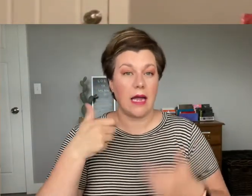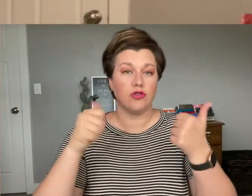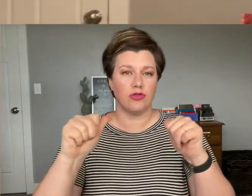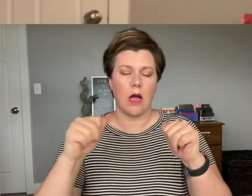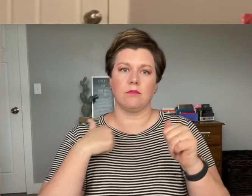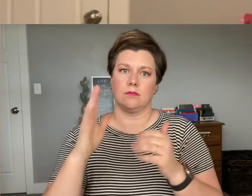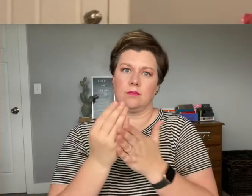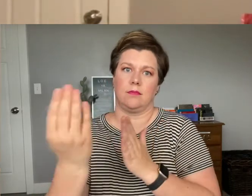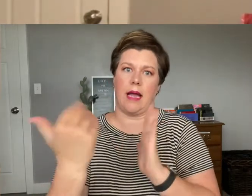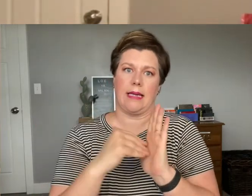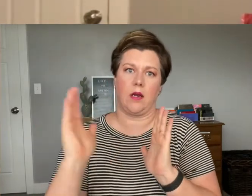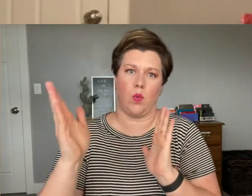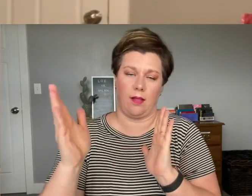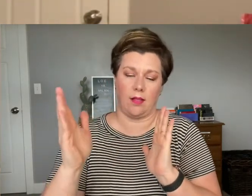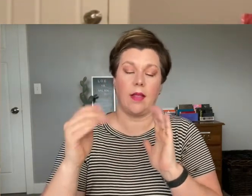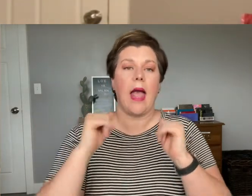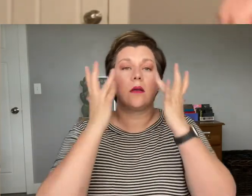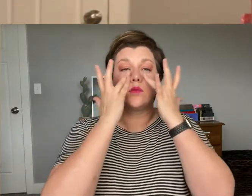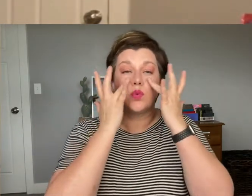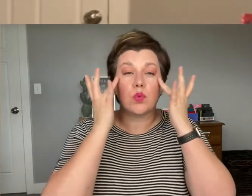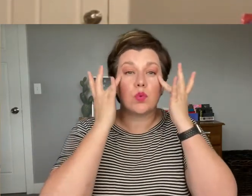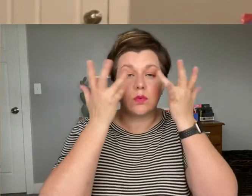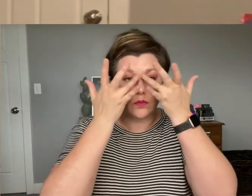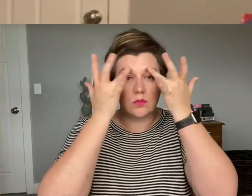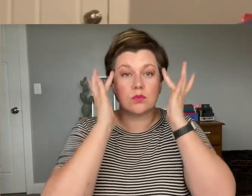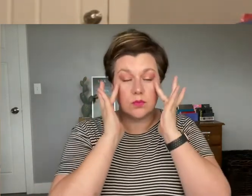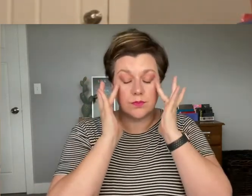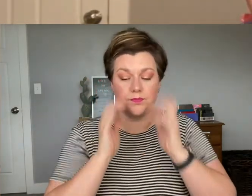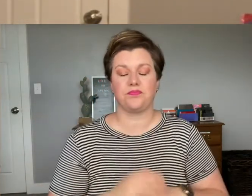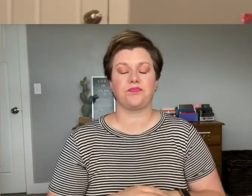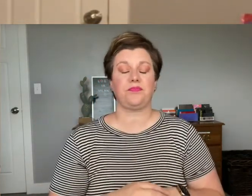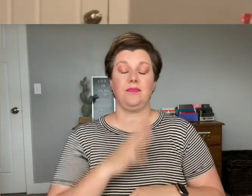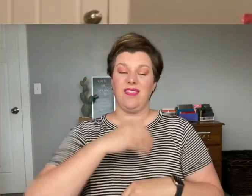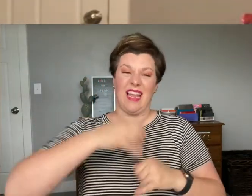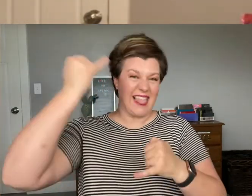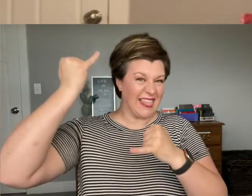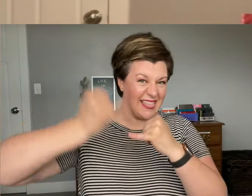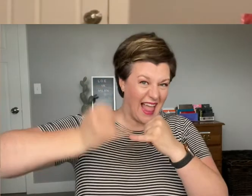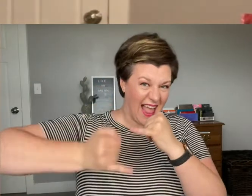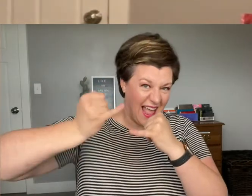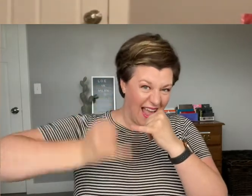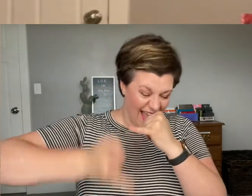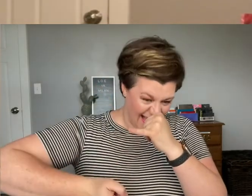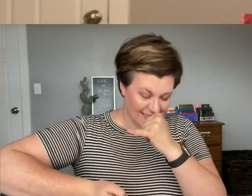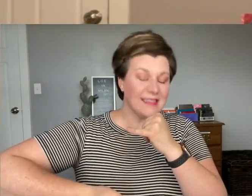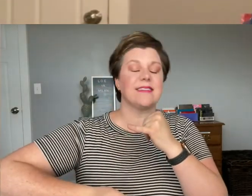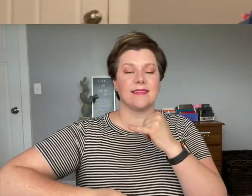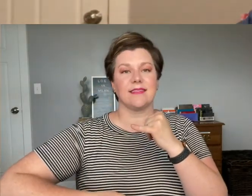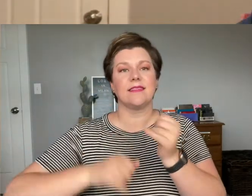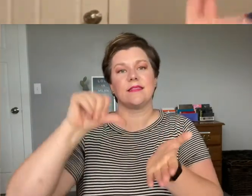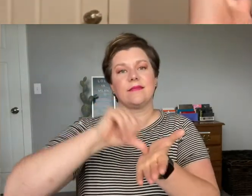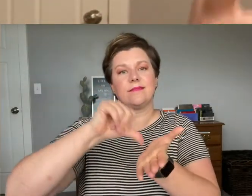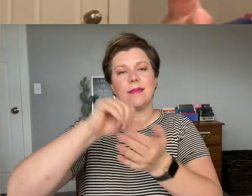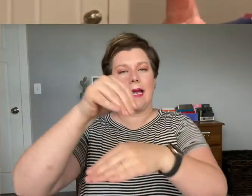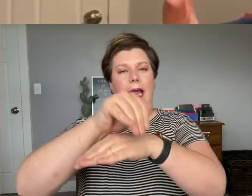I have tried is one that I will repurchase. I just get that put all over the eyes. And then the very final